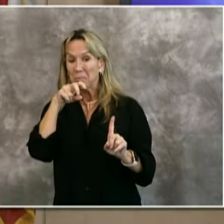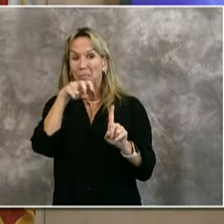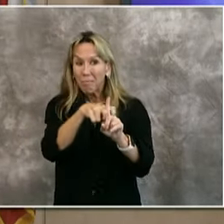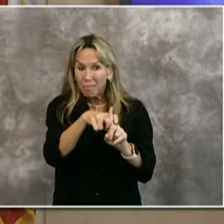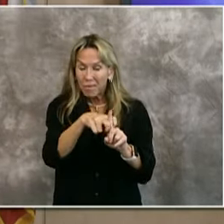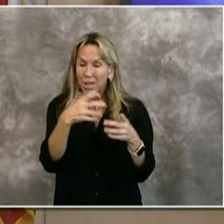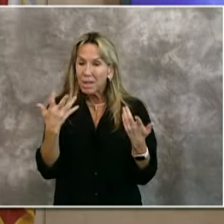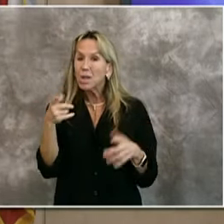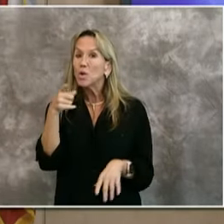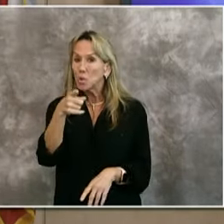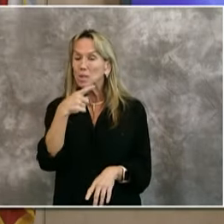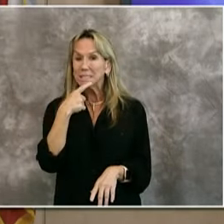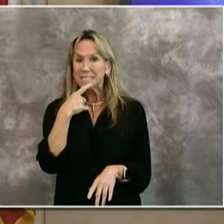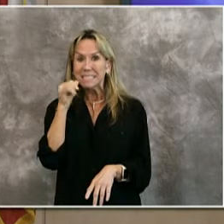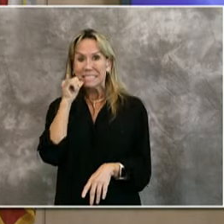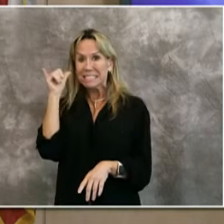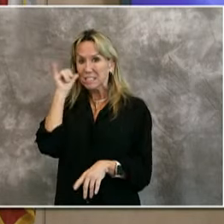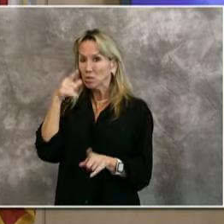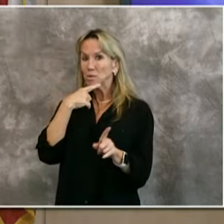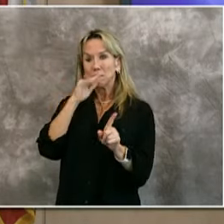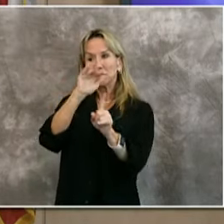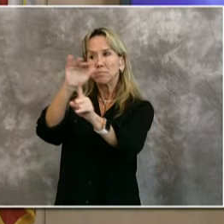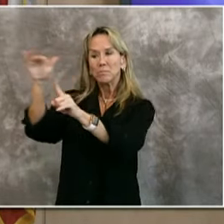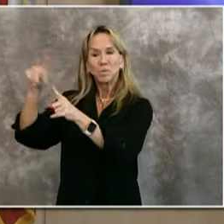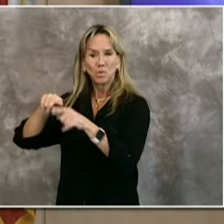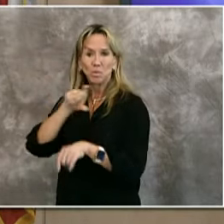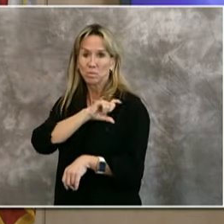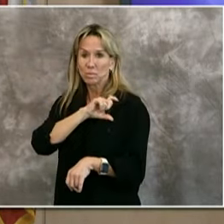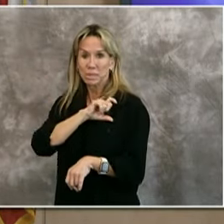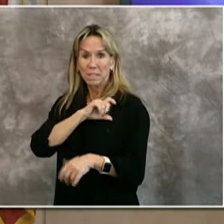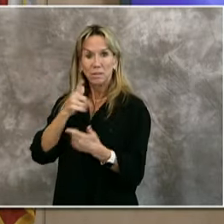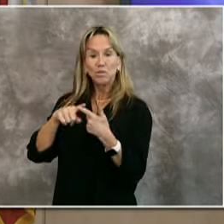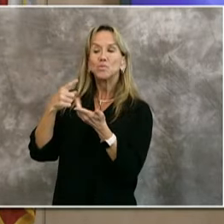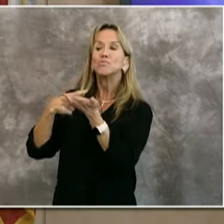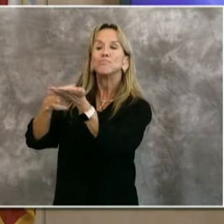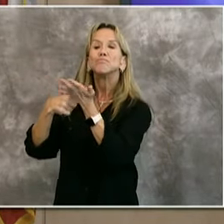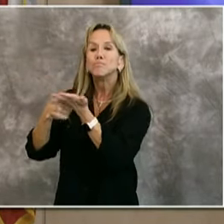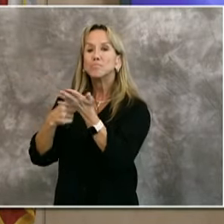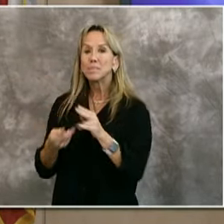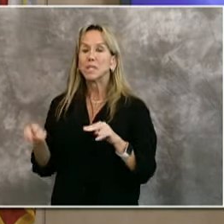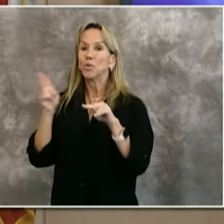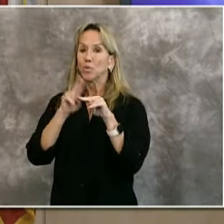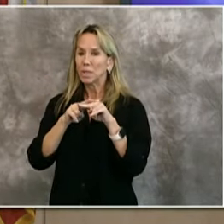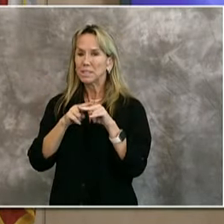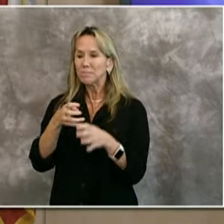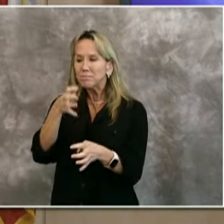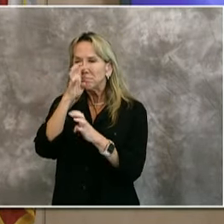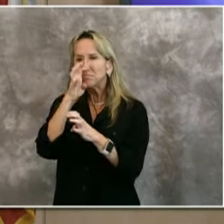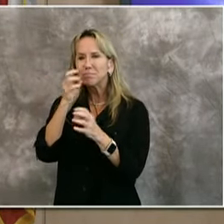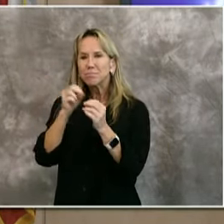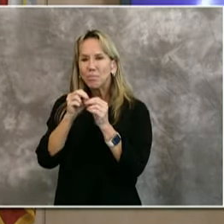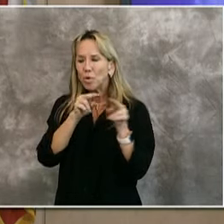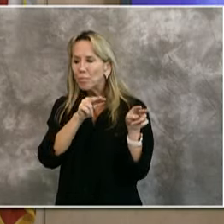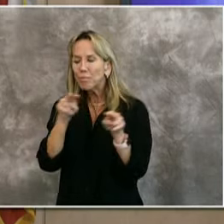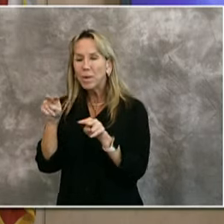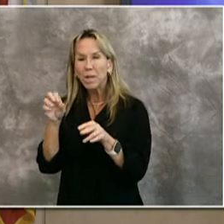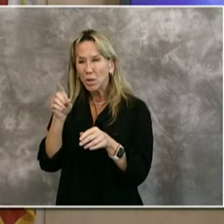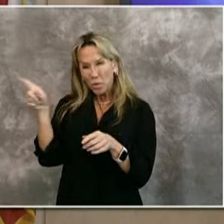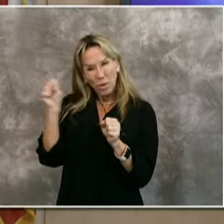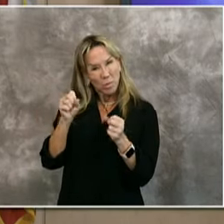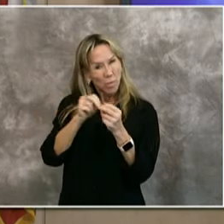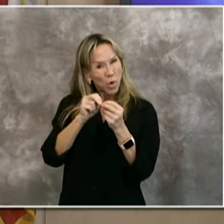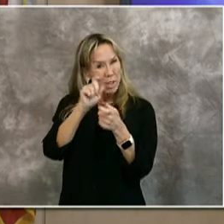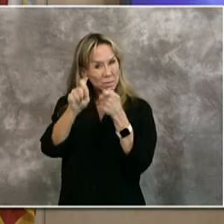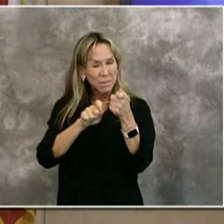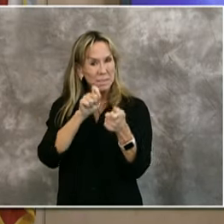said that you were specifically reaching out to law enforcement agencies to talk about increasing enforcement, stepping it up. So can you be more